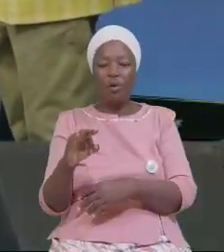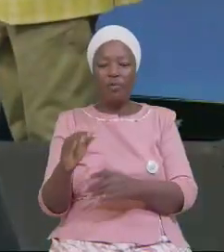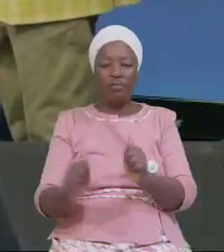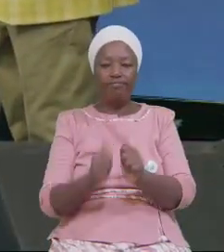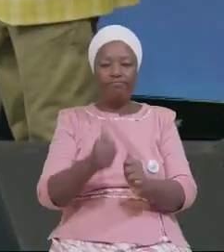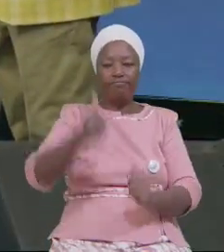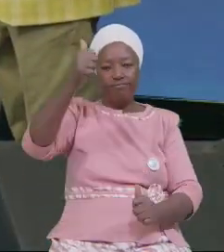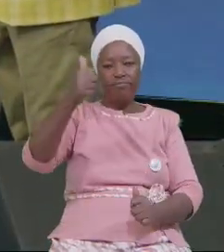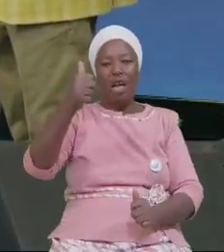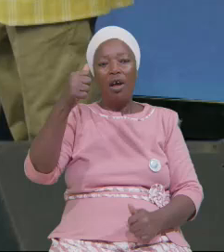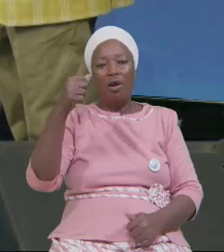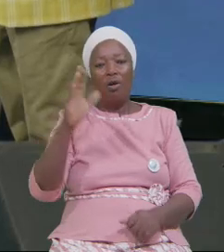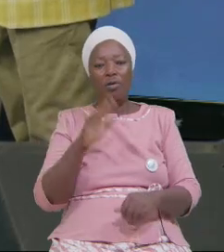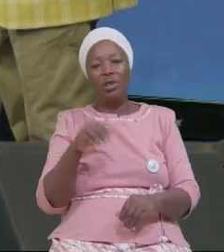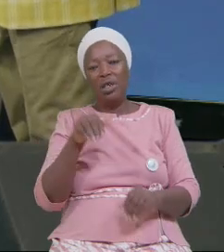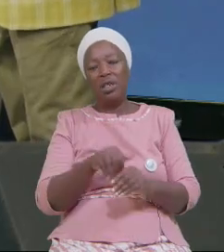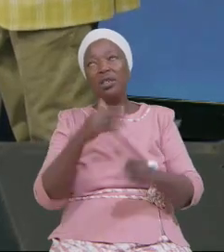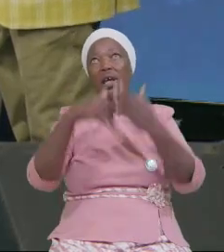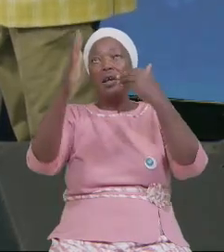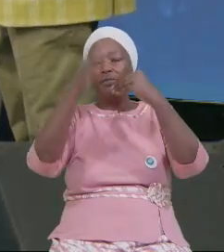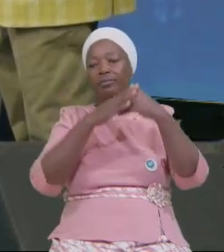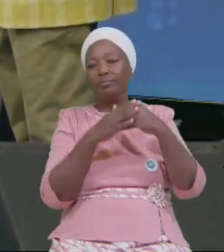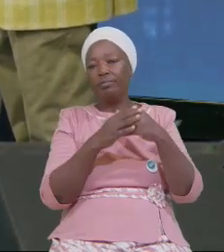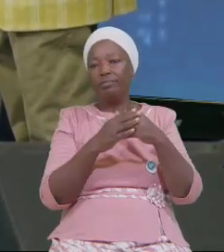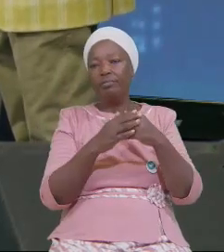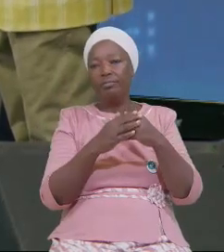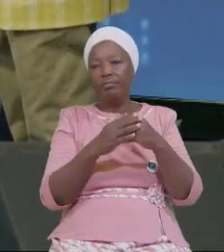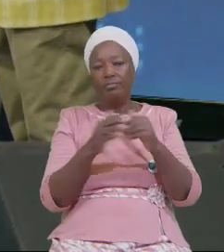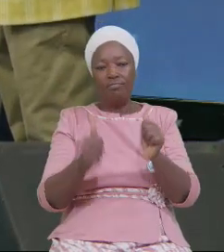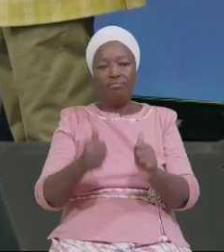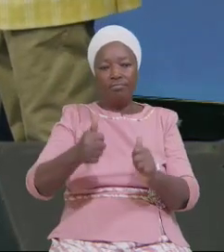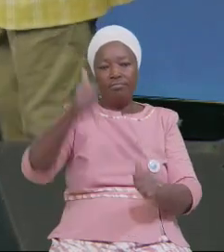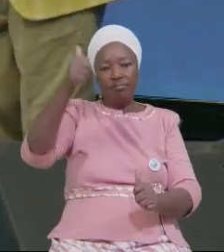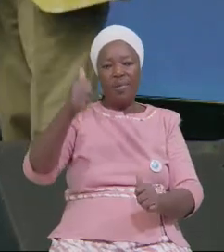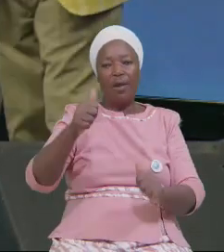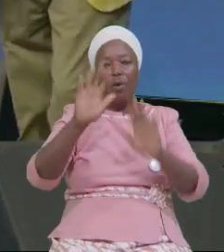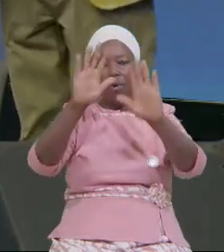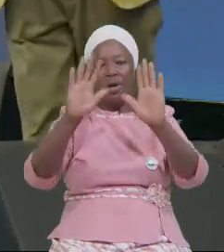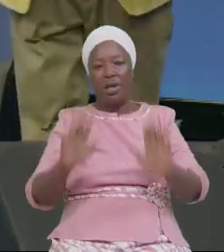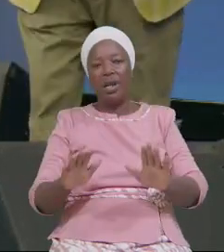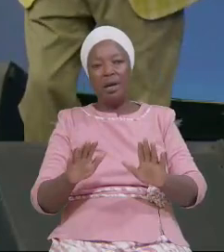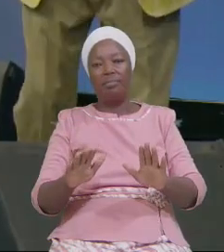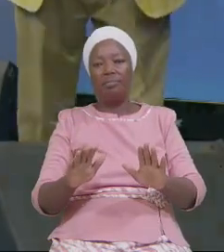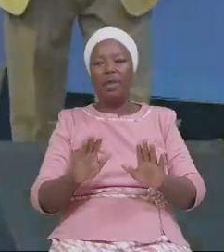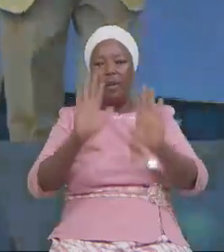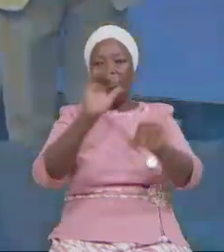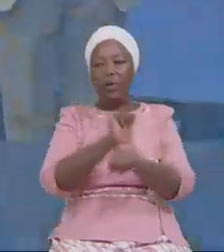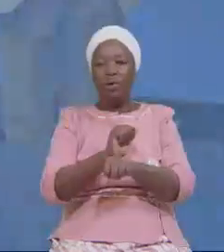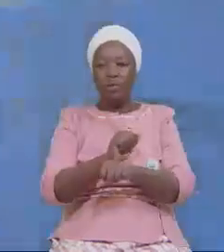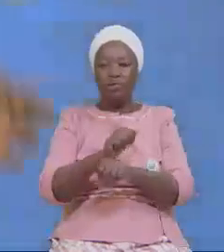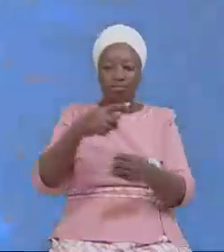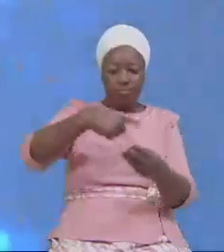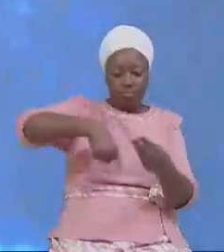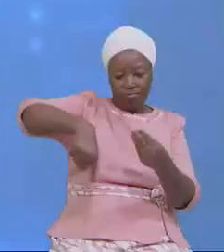majesty on high. Majesty, wonder, miracle surrounding him, and he